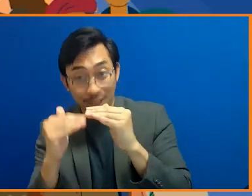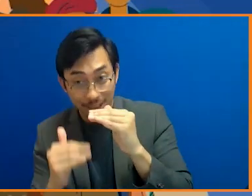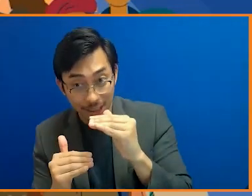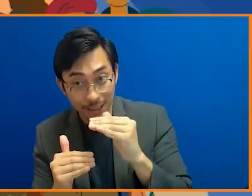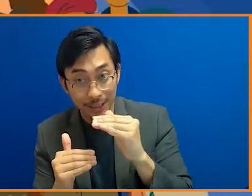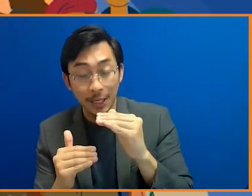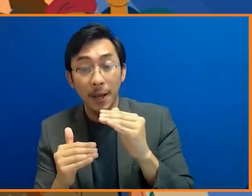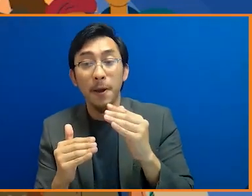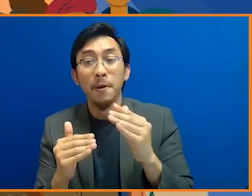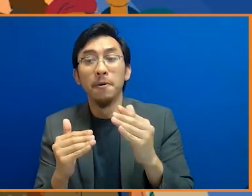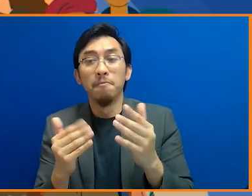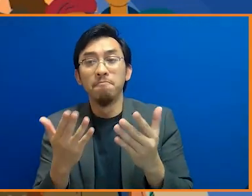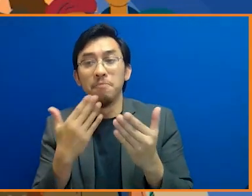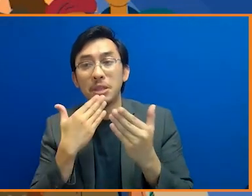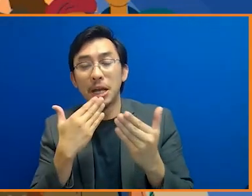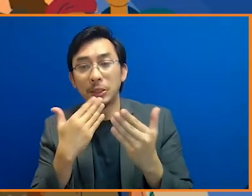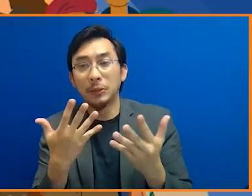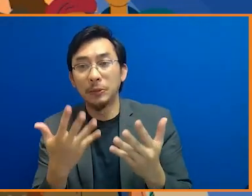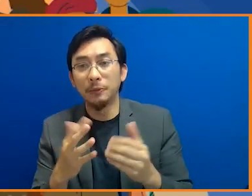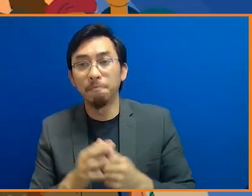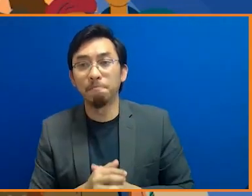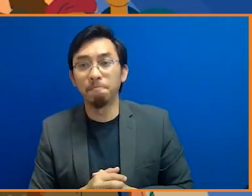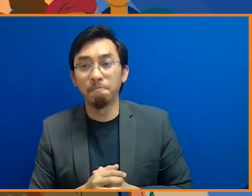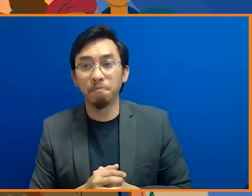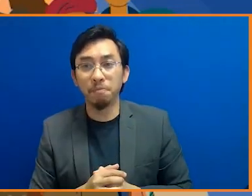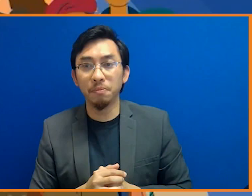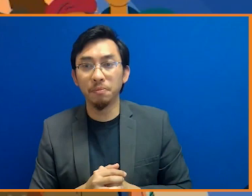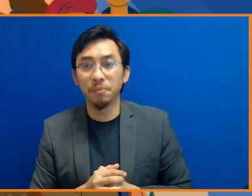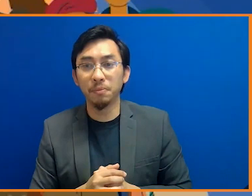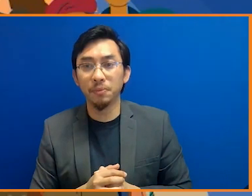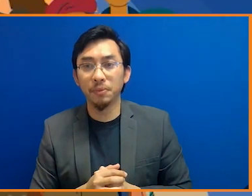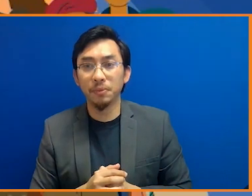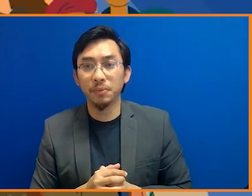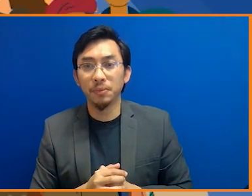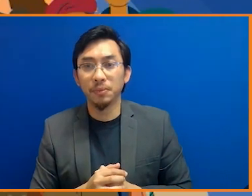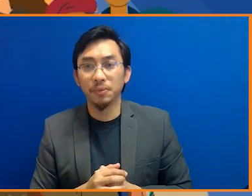the disaster risk reduction. Thank you, sir.